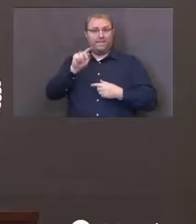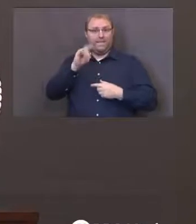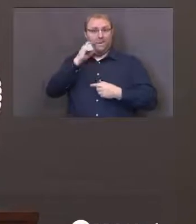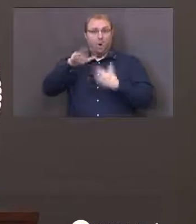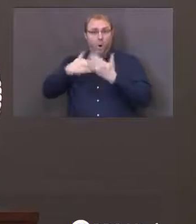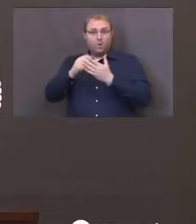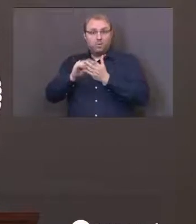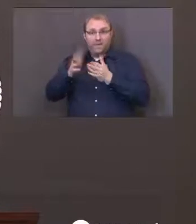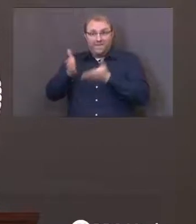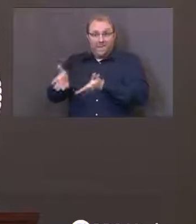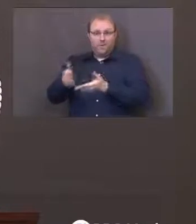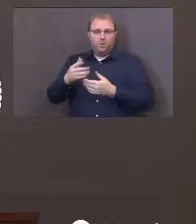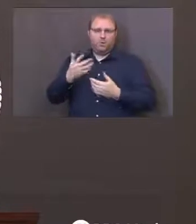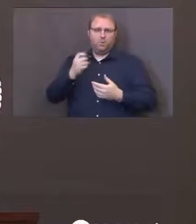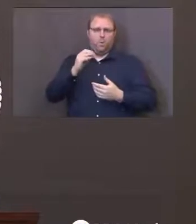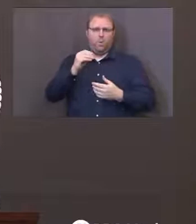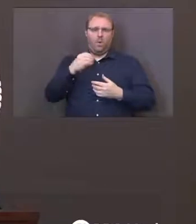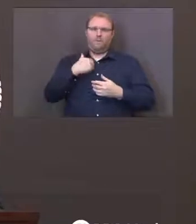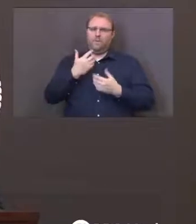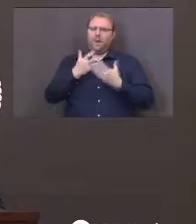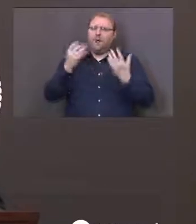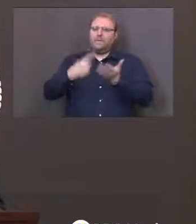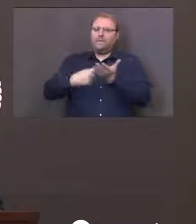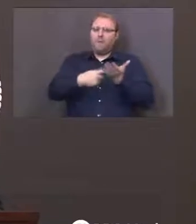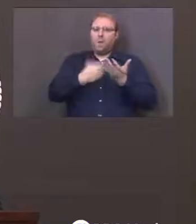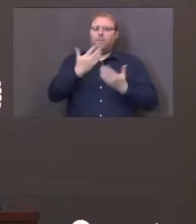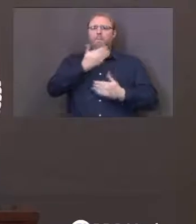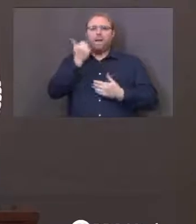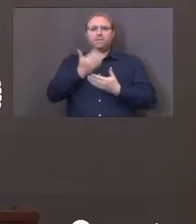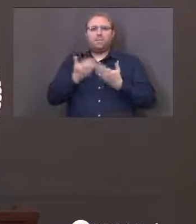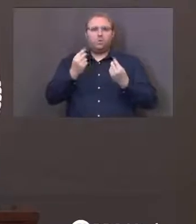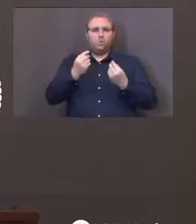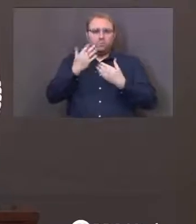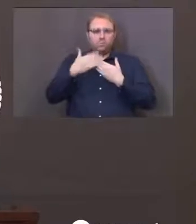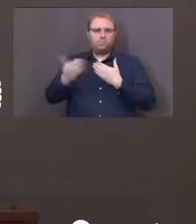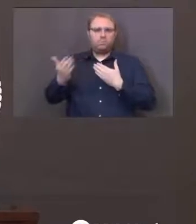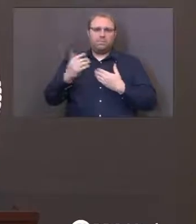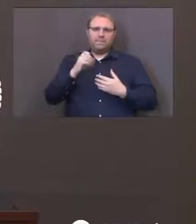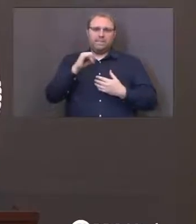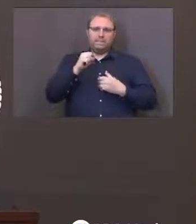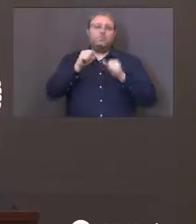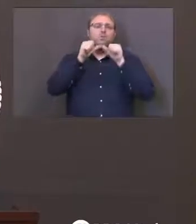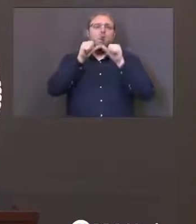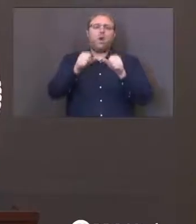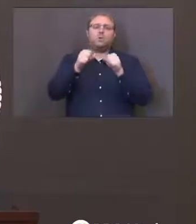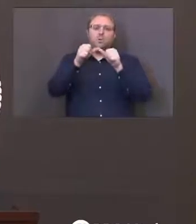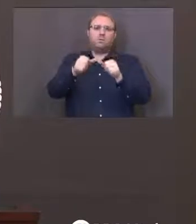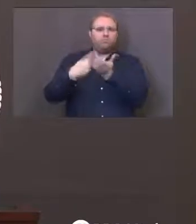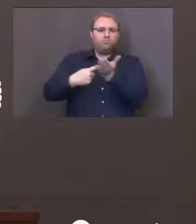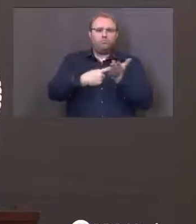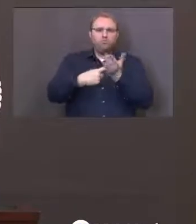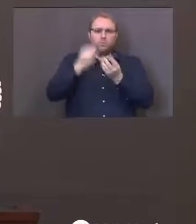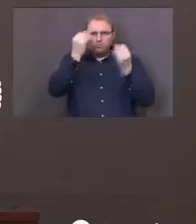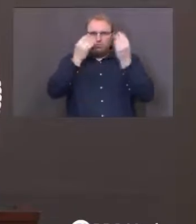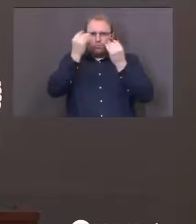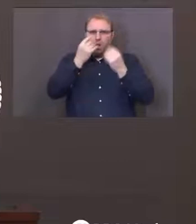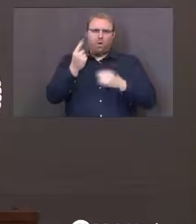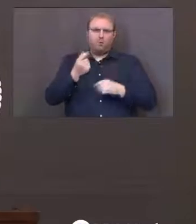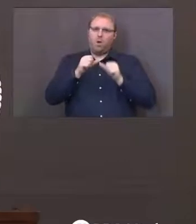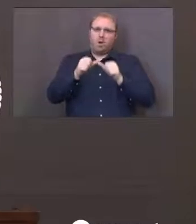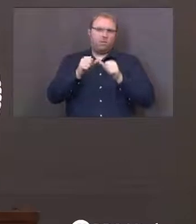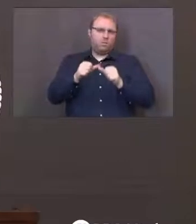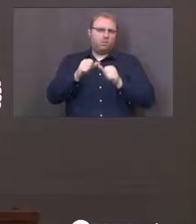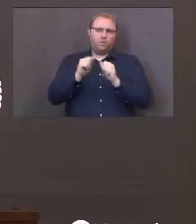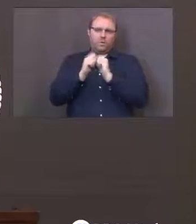a review and a discussion to see what would be the best practice going forward. That's a constant reoccurring event. And I expect that